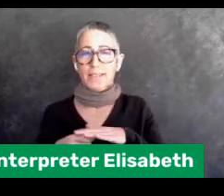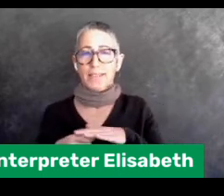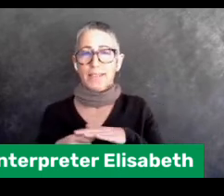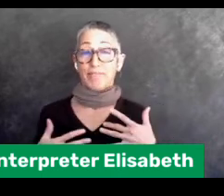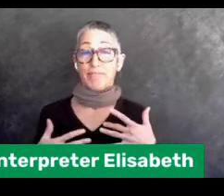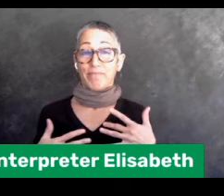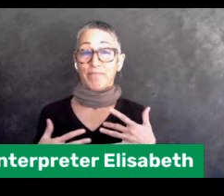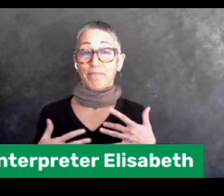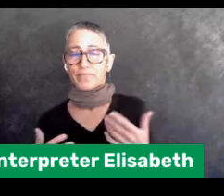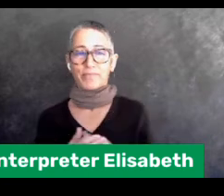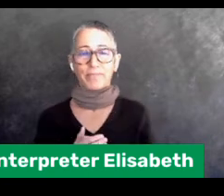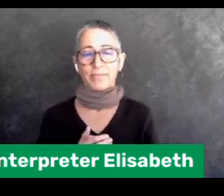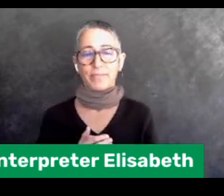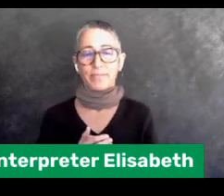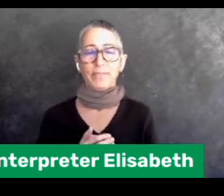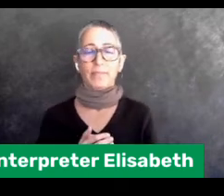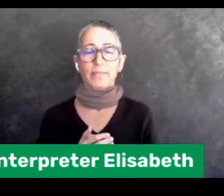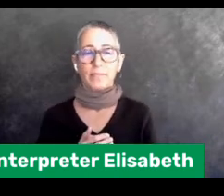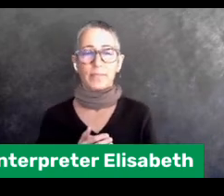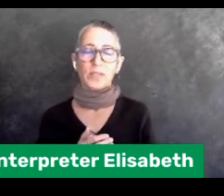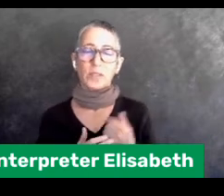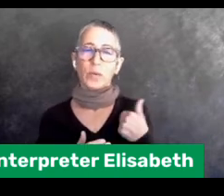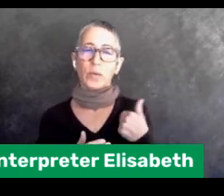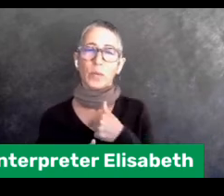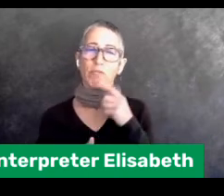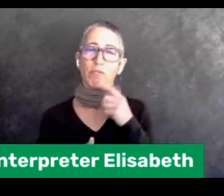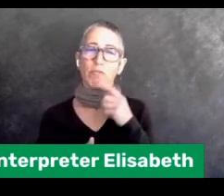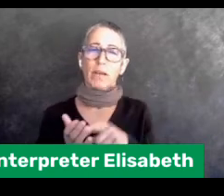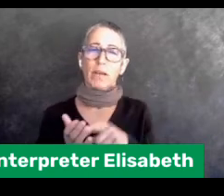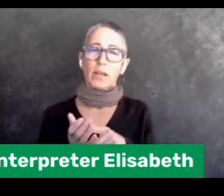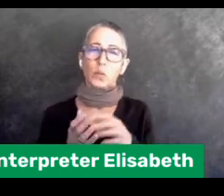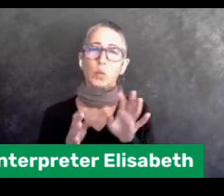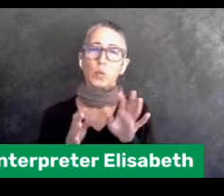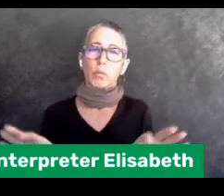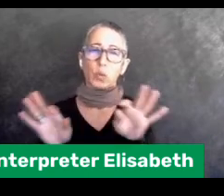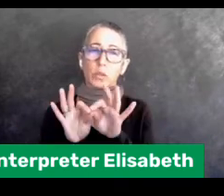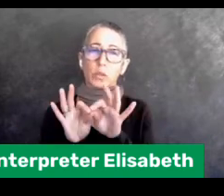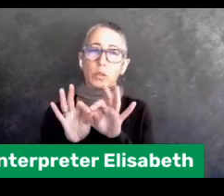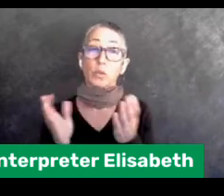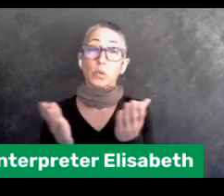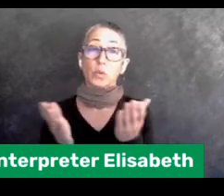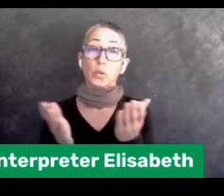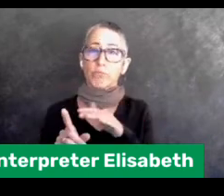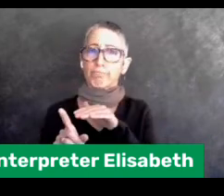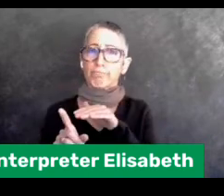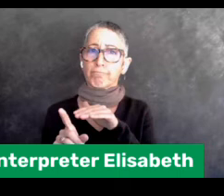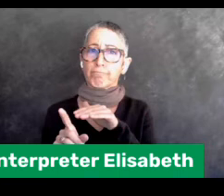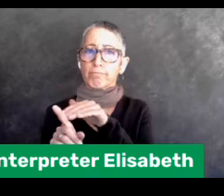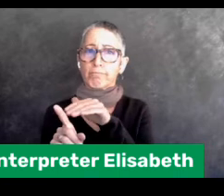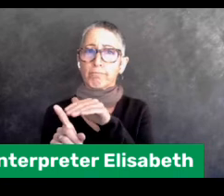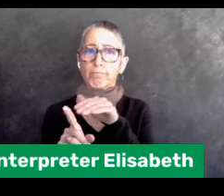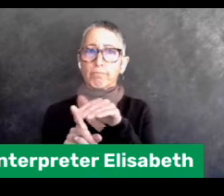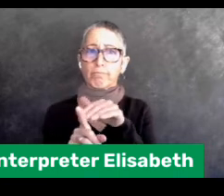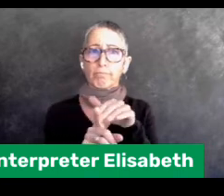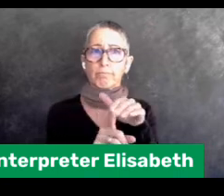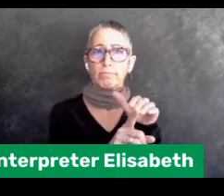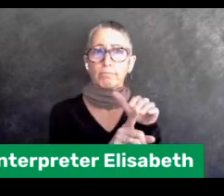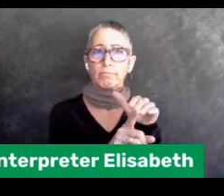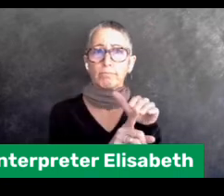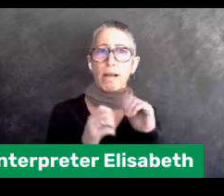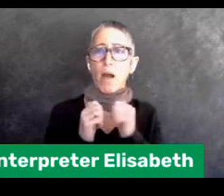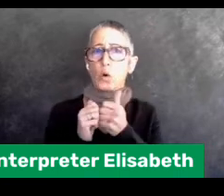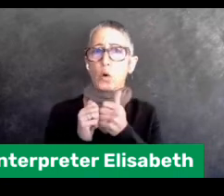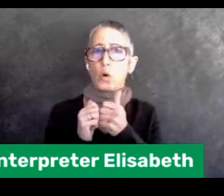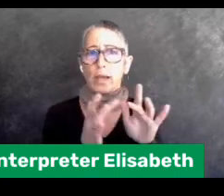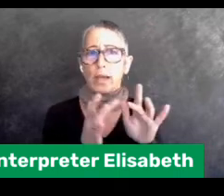Eats team recognized early on the importance of increasing awareness and getting the word out about this amazing initiative.